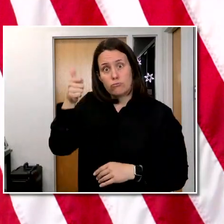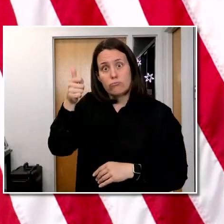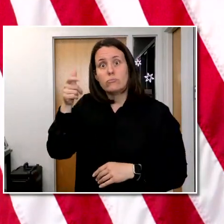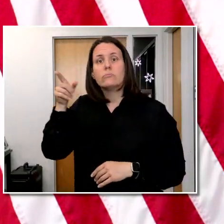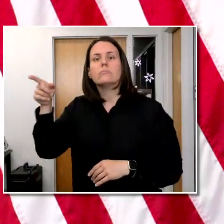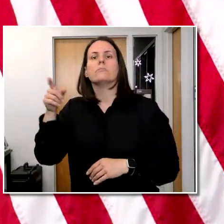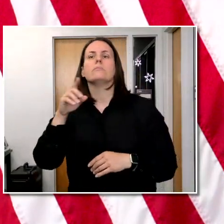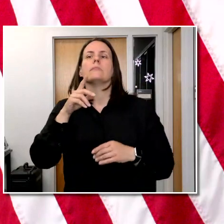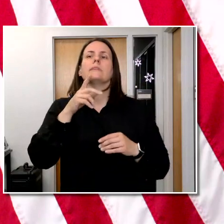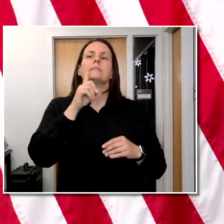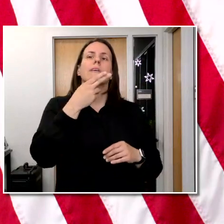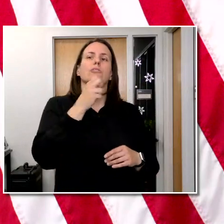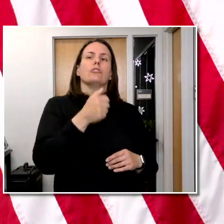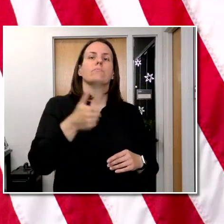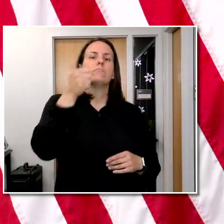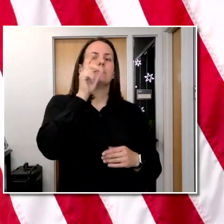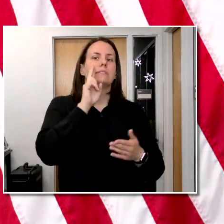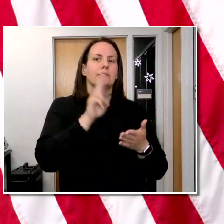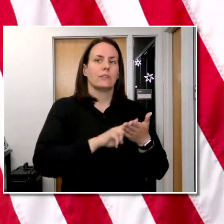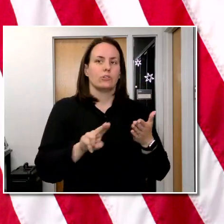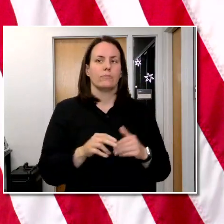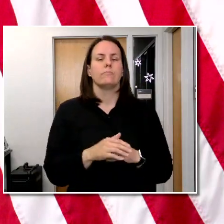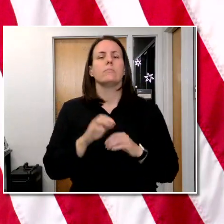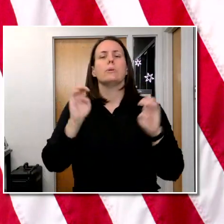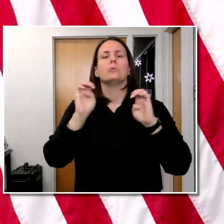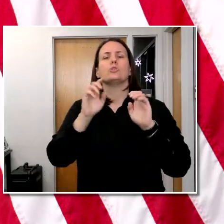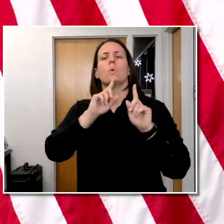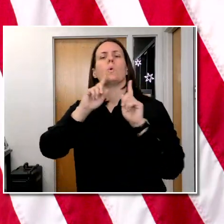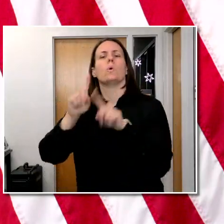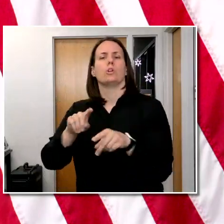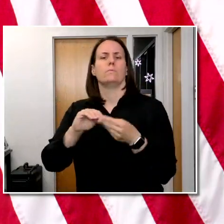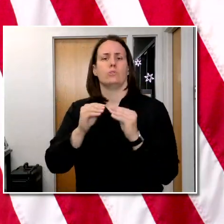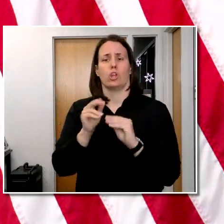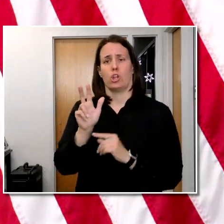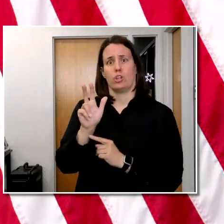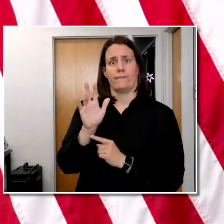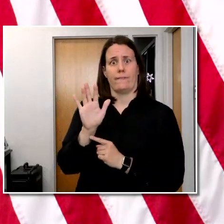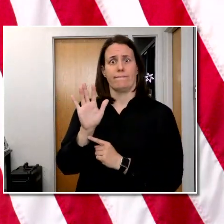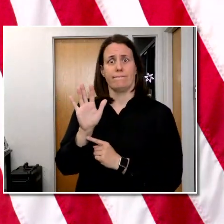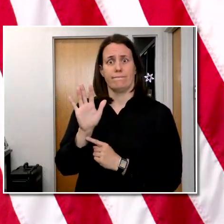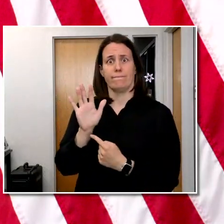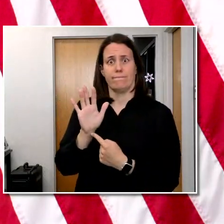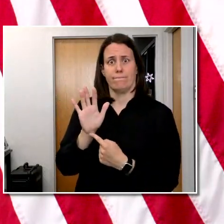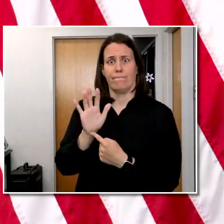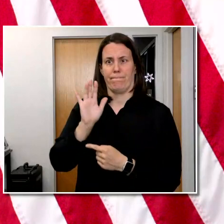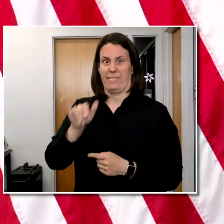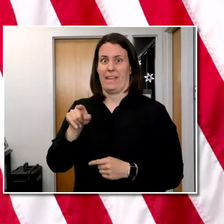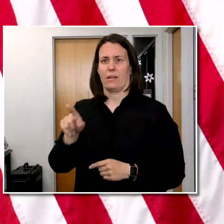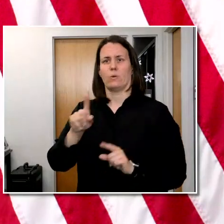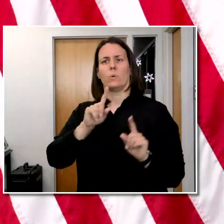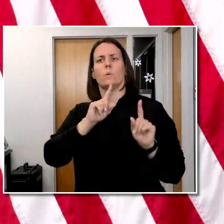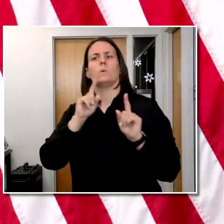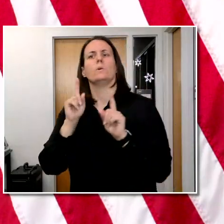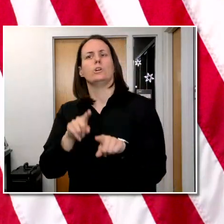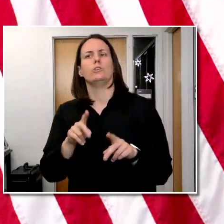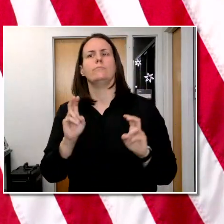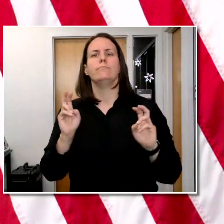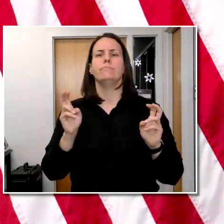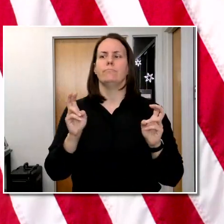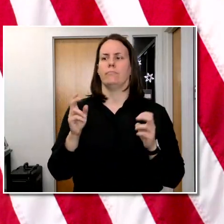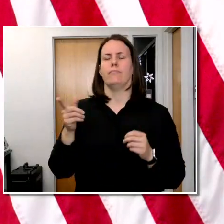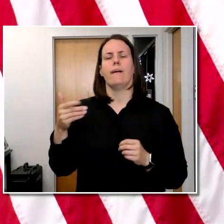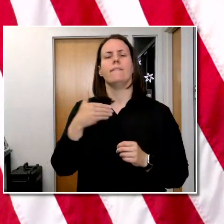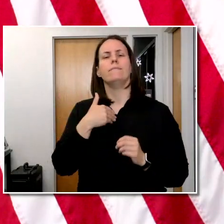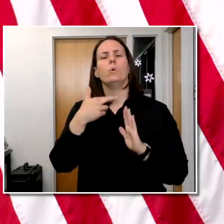really dedicate as much time and resources for patient care. The order allows for more flexibility when it comes to